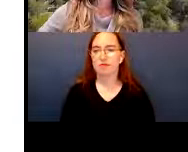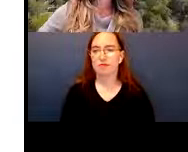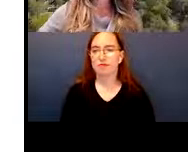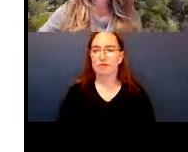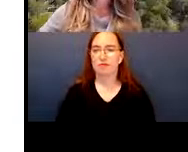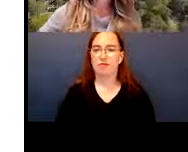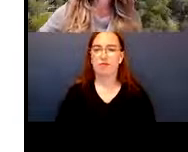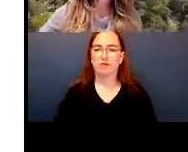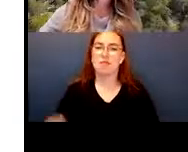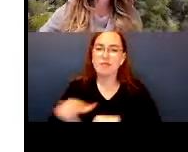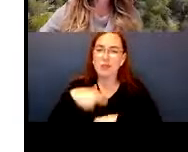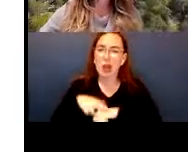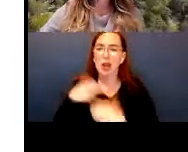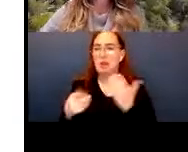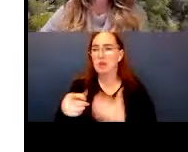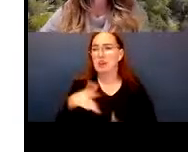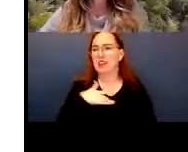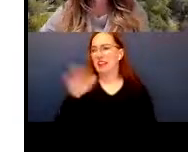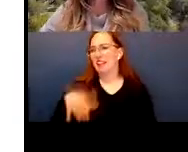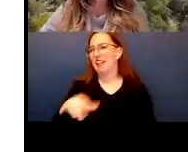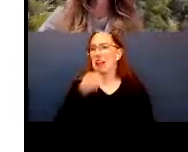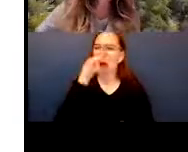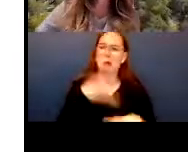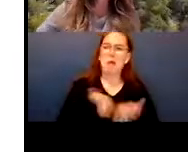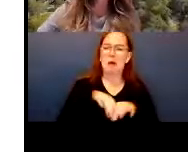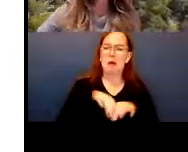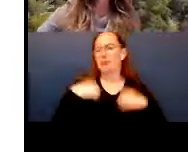And of course, this may not matter to you if you don't have kids or grandkids, but